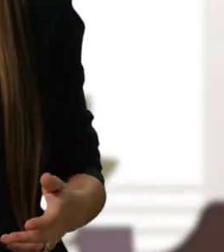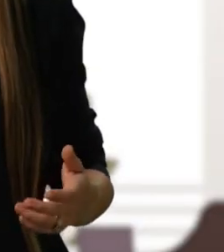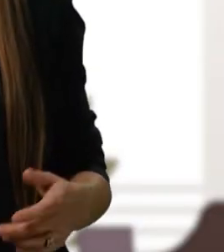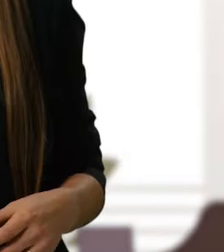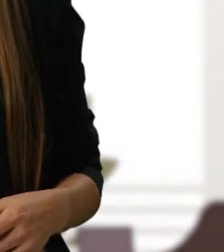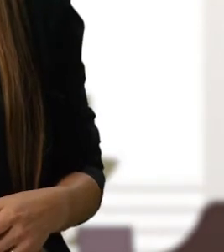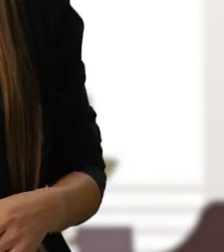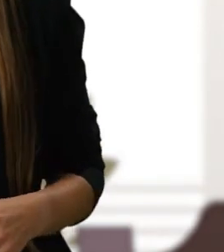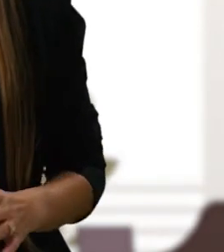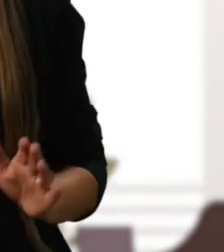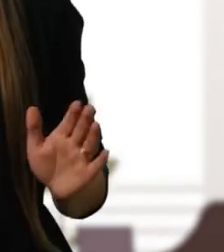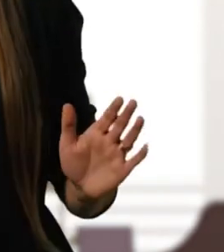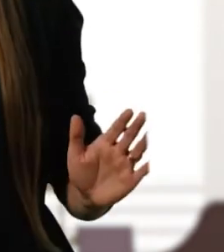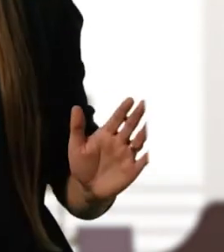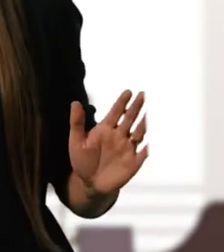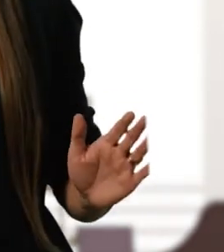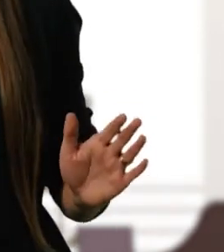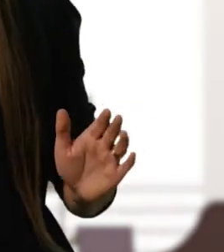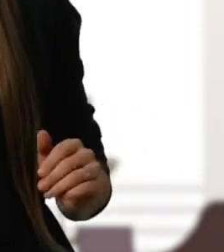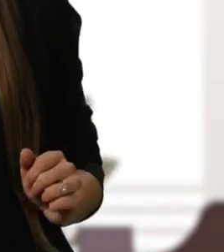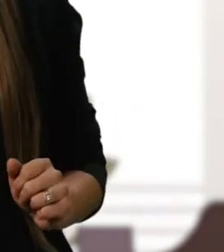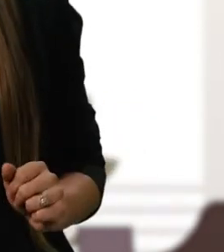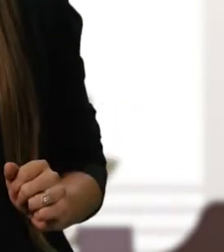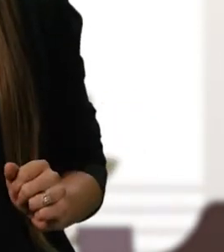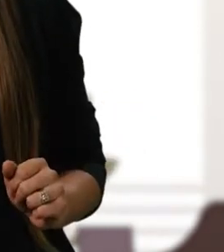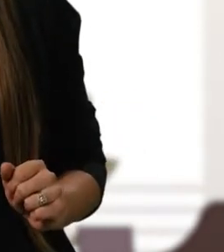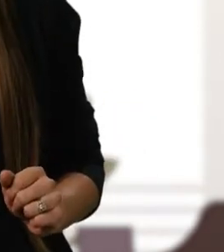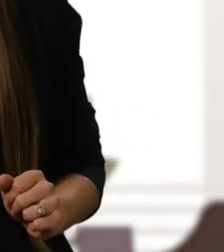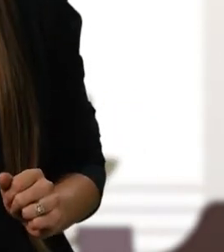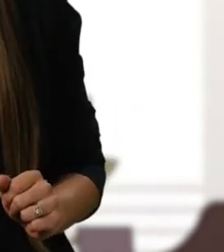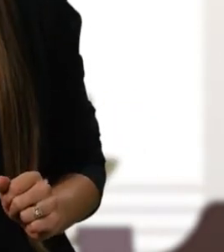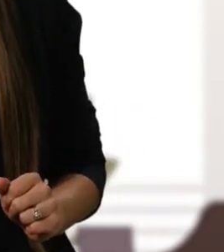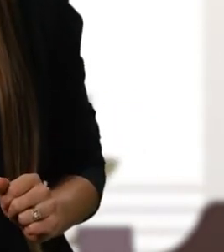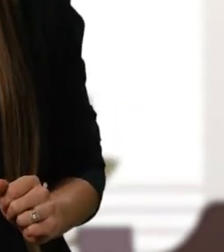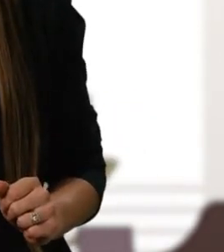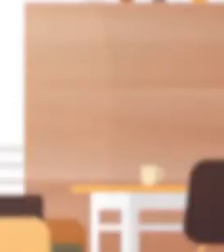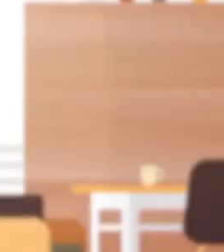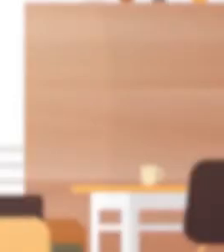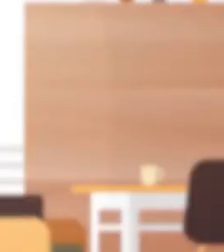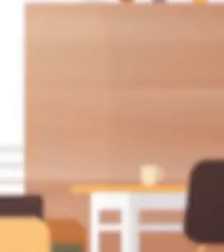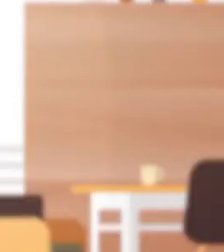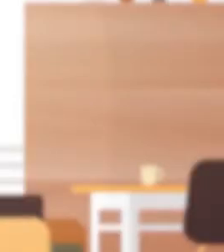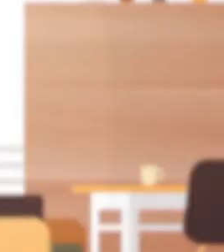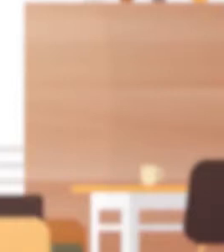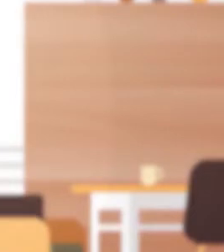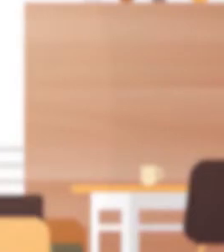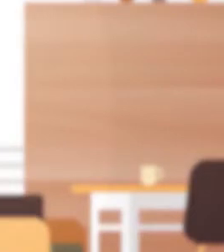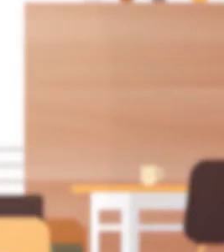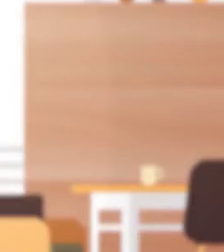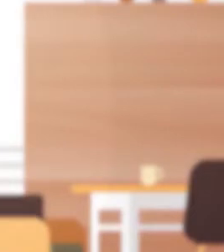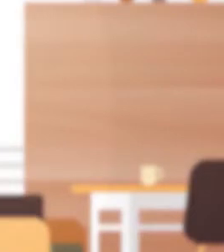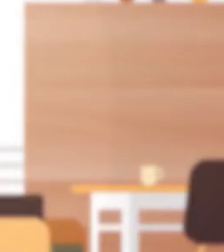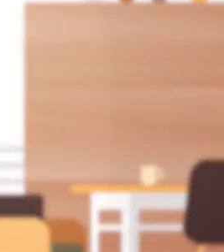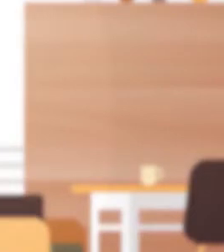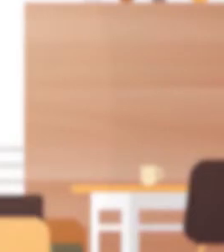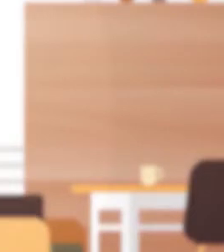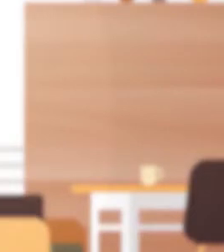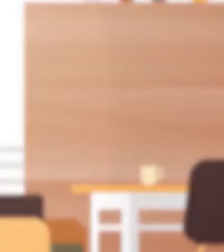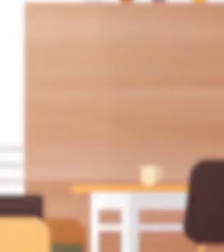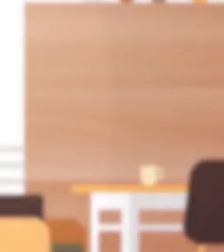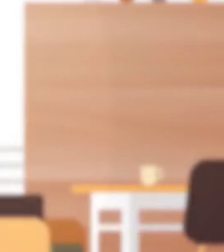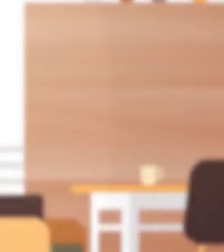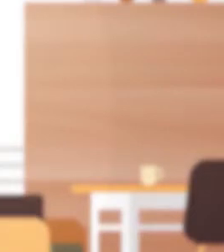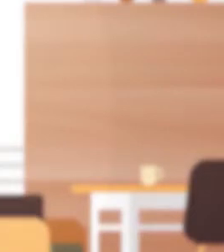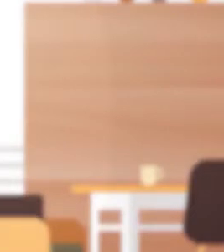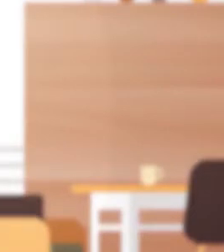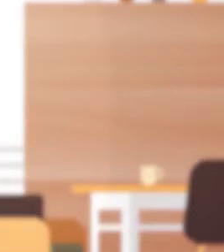truly inclusive and human-centered, we work with a diverse set of users to deeply understand their needs and identify opportunities to improve their lives through the